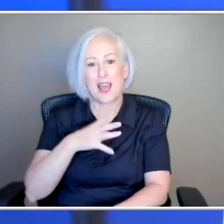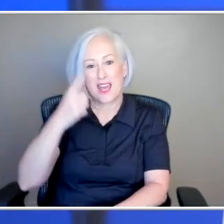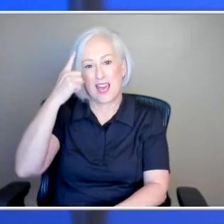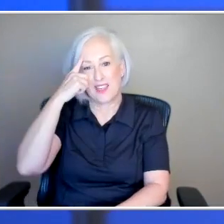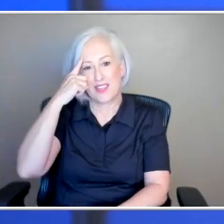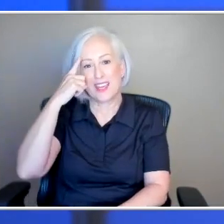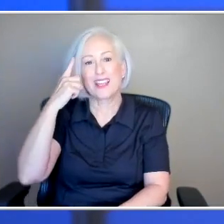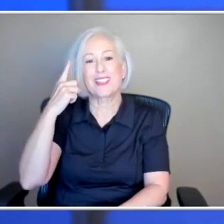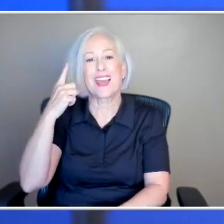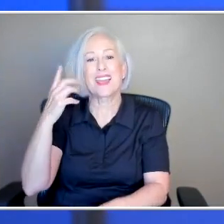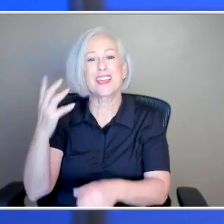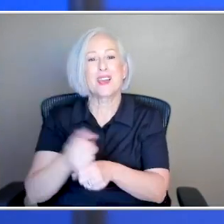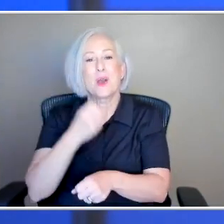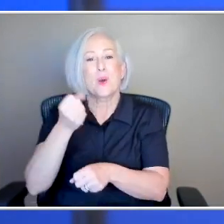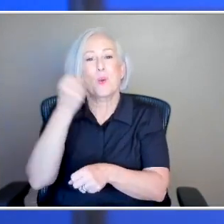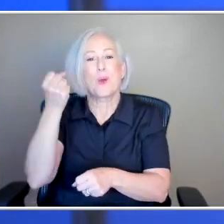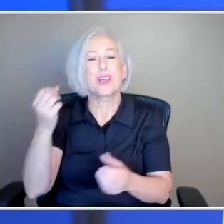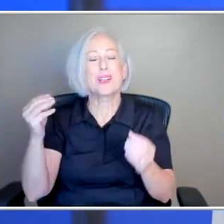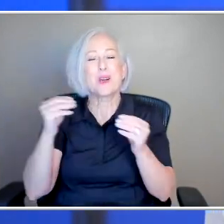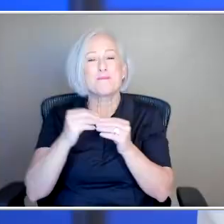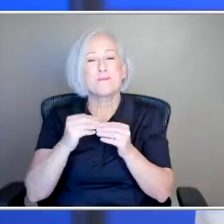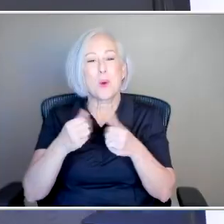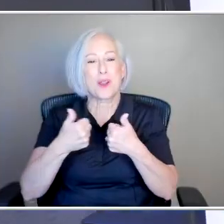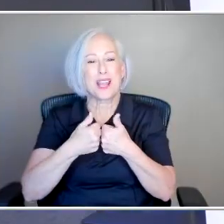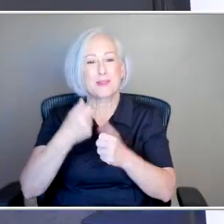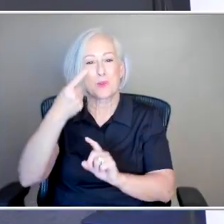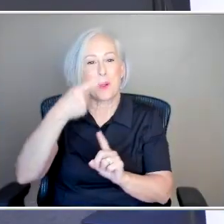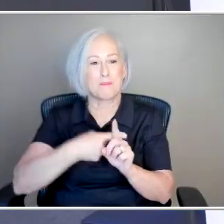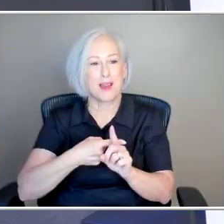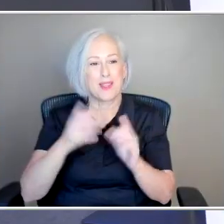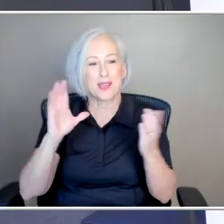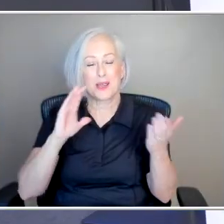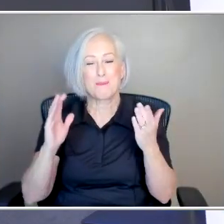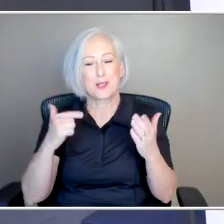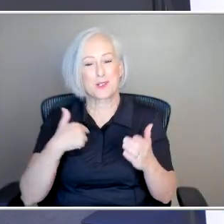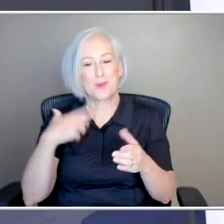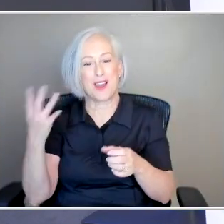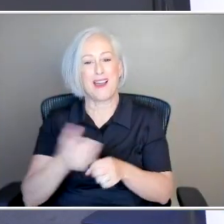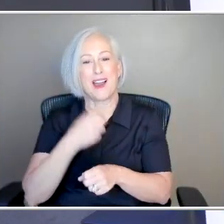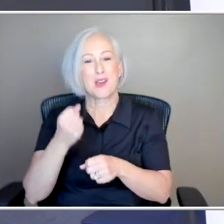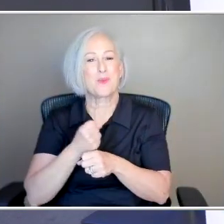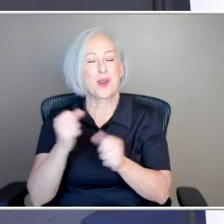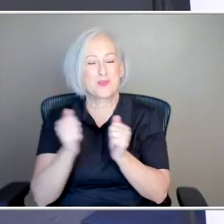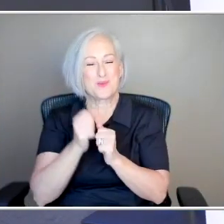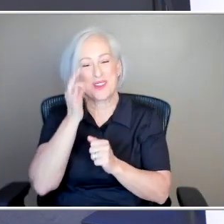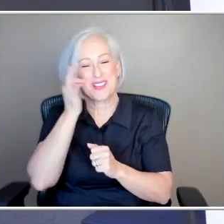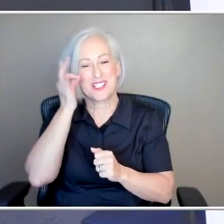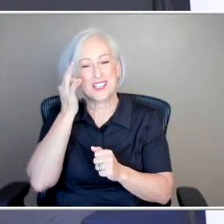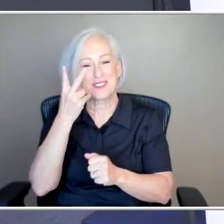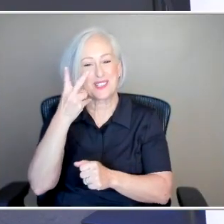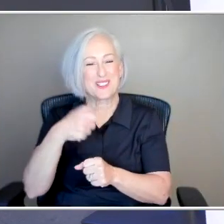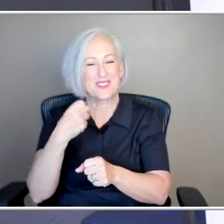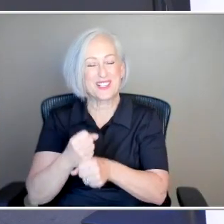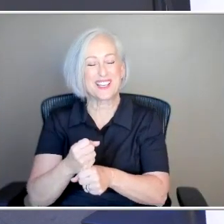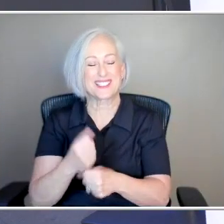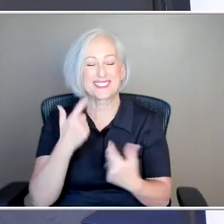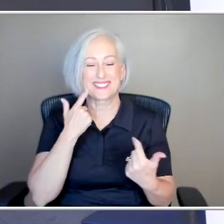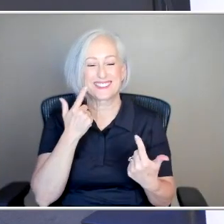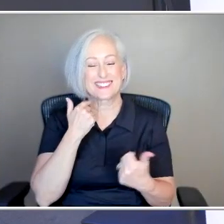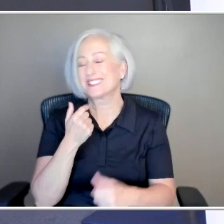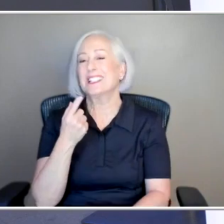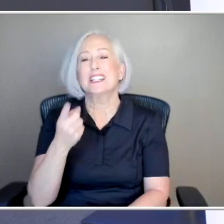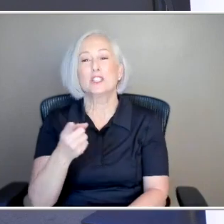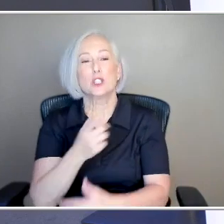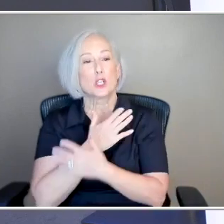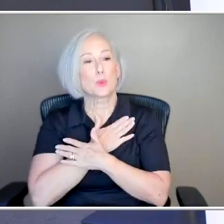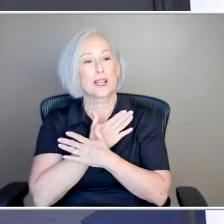than I won in 2 years with the Chiefs. But well, you're still part of that now. So. Times have changed. I was going to say, do you relax in the off season, but then